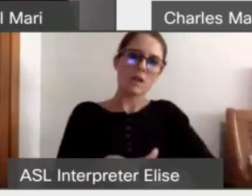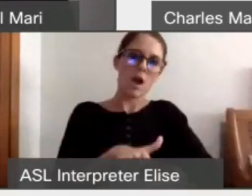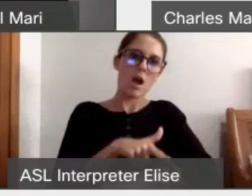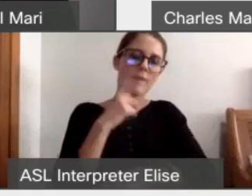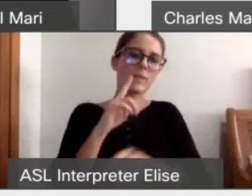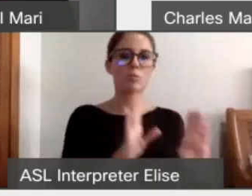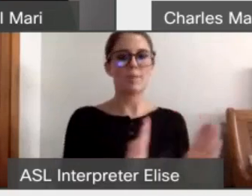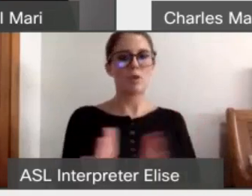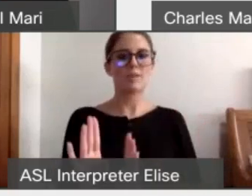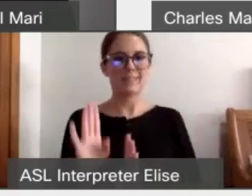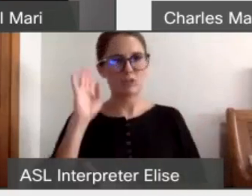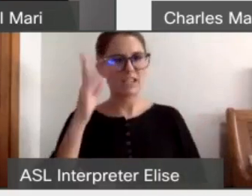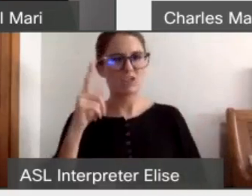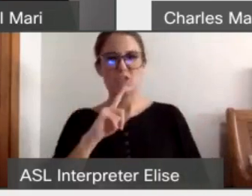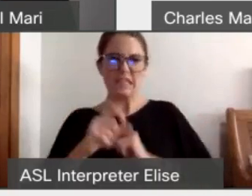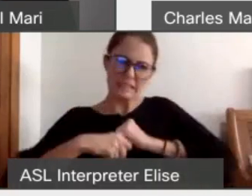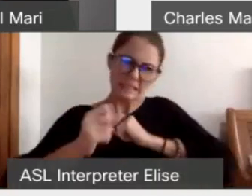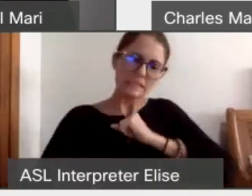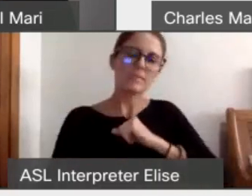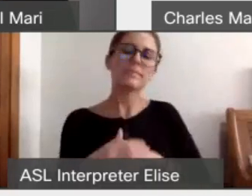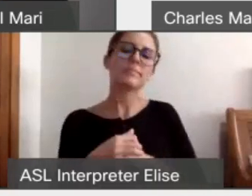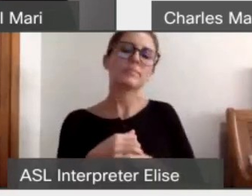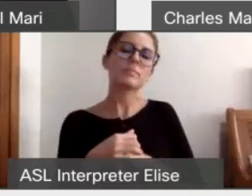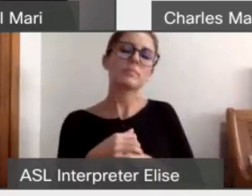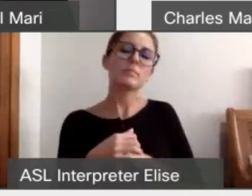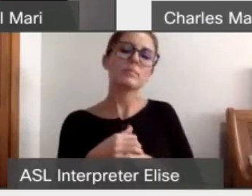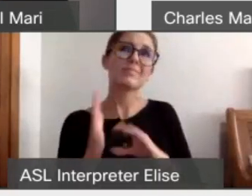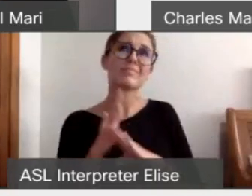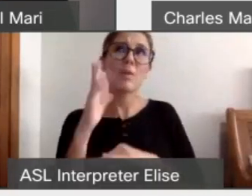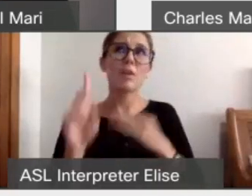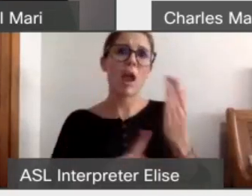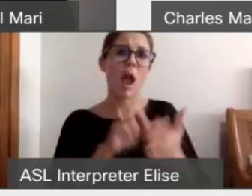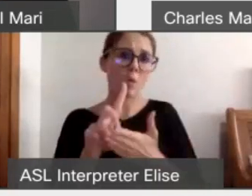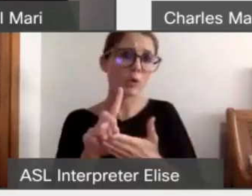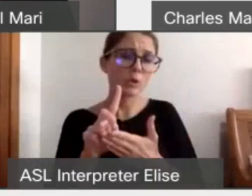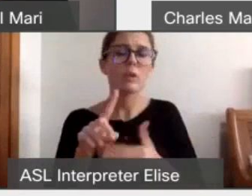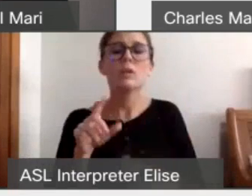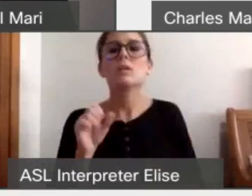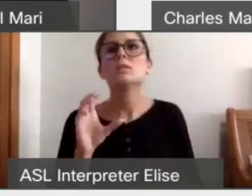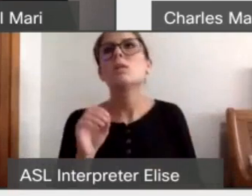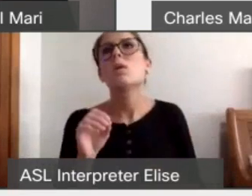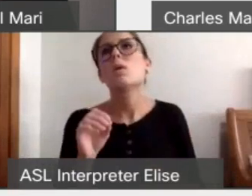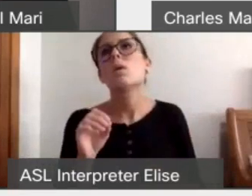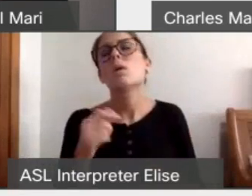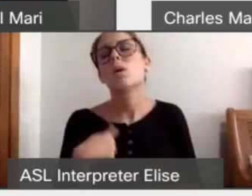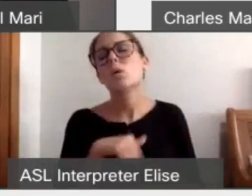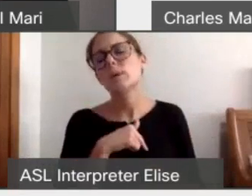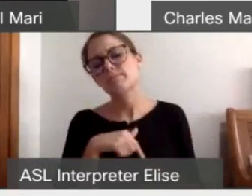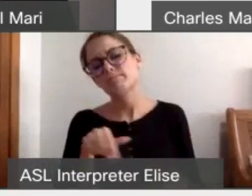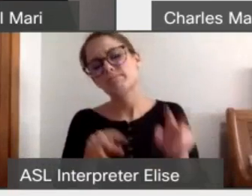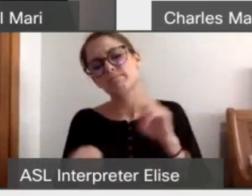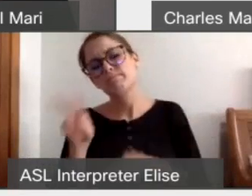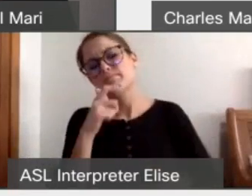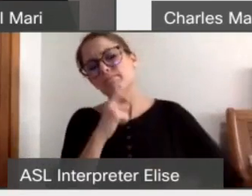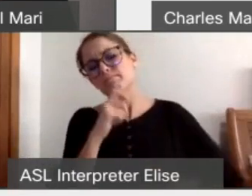preparedness presentation. It already runs over an hour. So we were looking at what can we do to really change